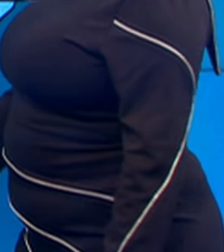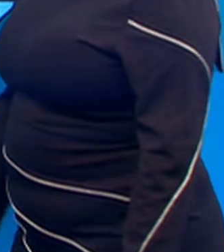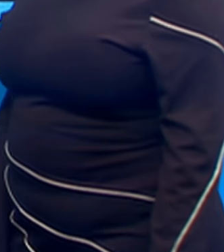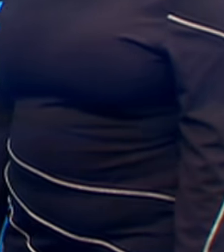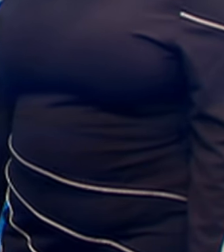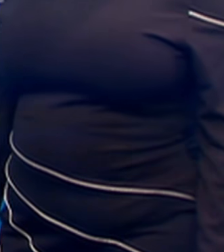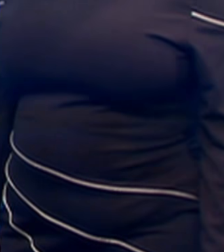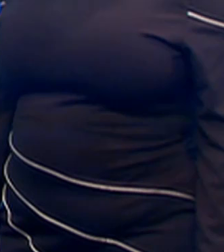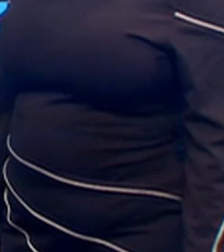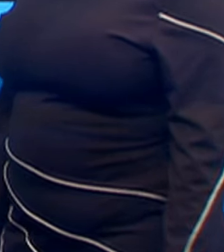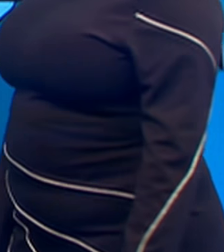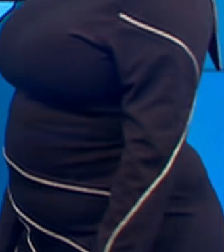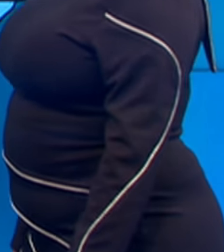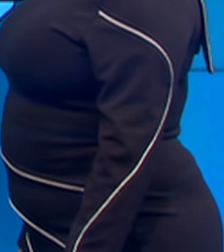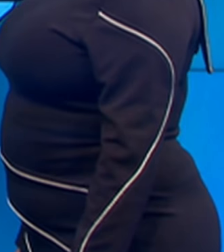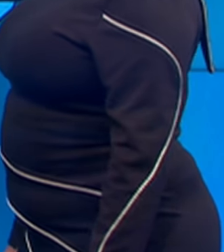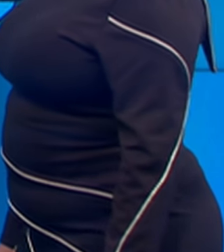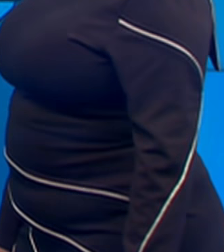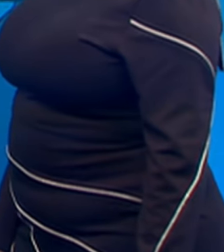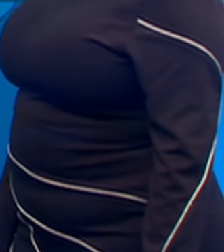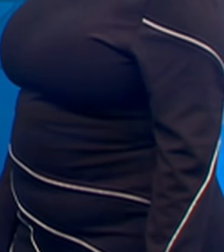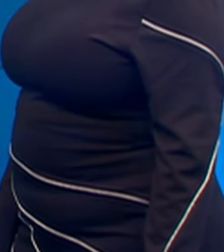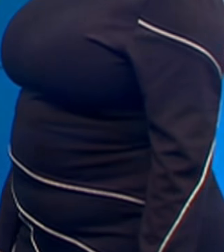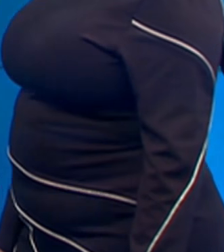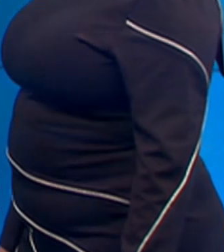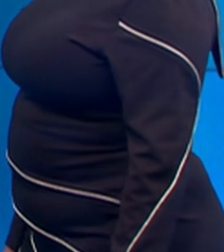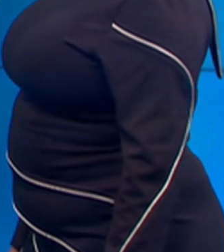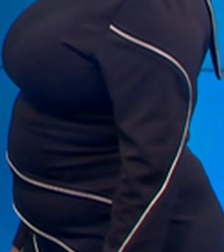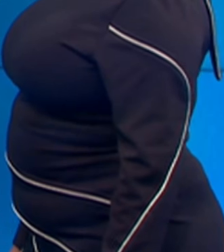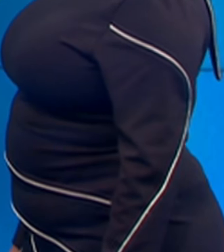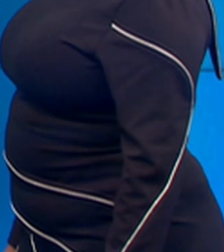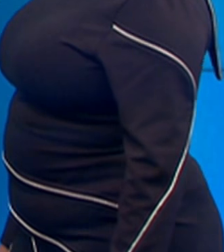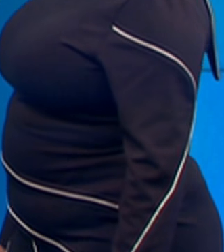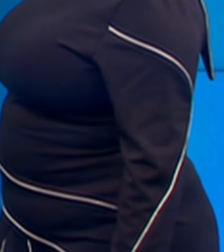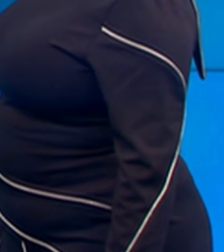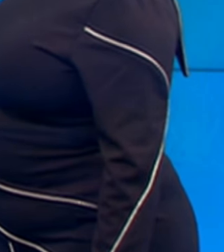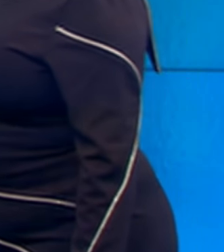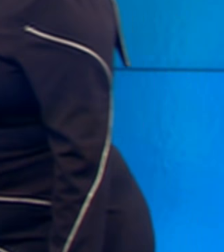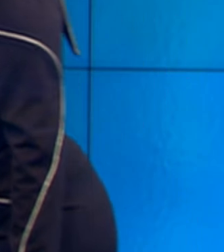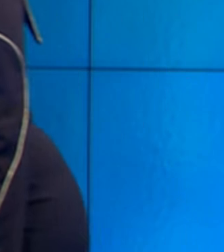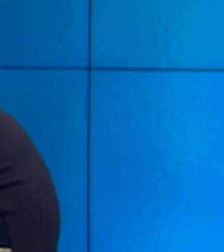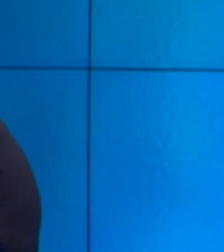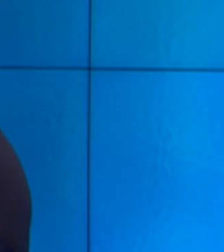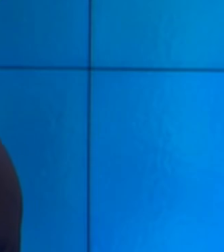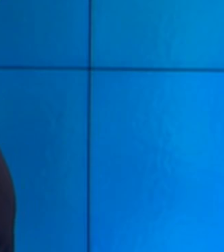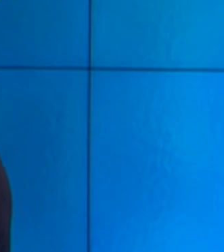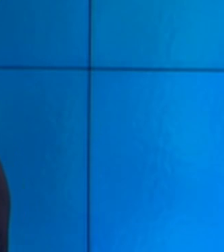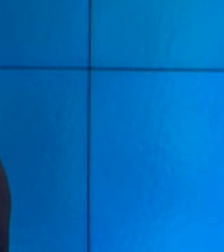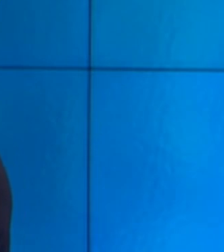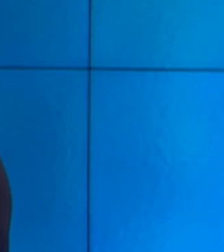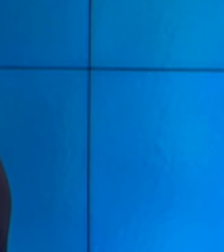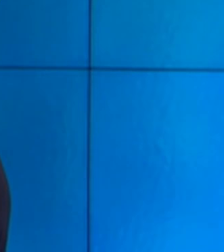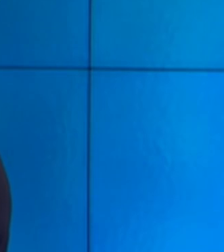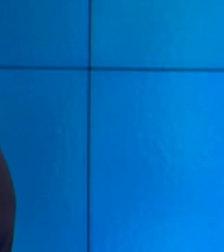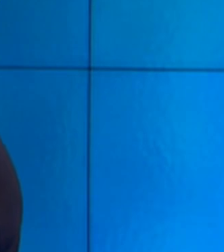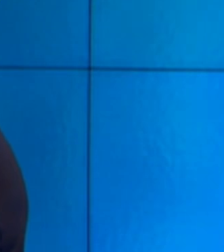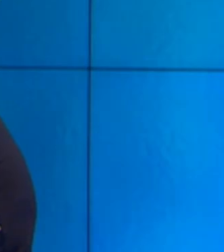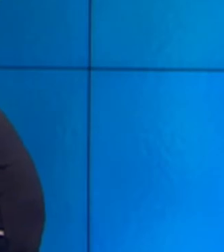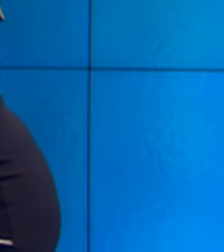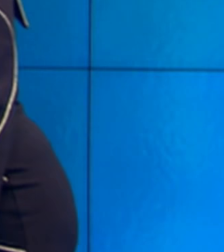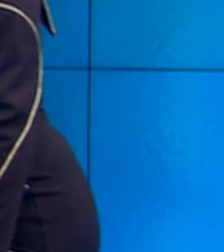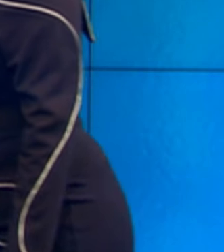le KwaZulu-Natal re sa itemogela tšona go re tšwela pele go sasa ba kakanywa moso ba re lemoša gore go tlabe go ntše go ne le moya e matla e